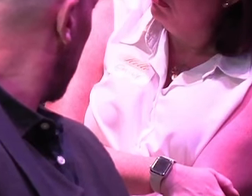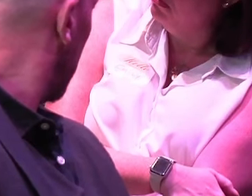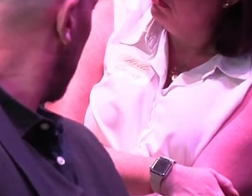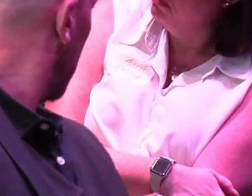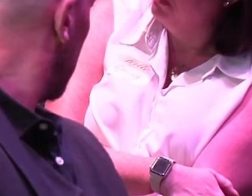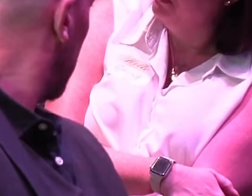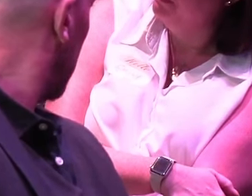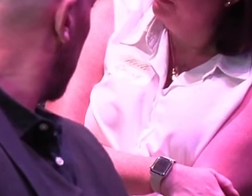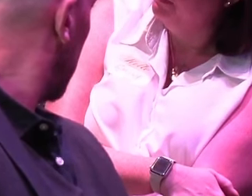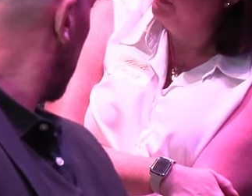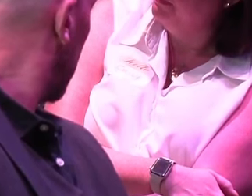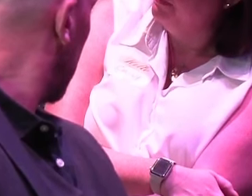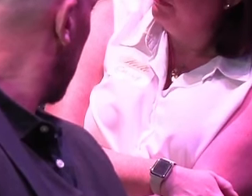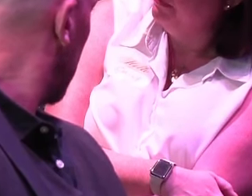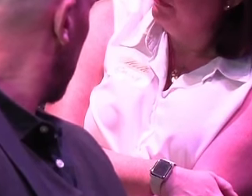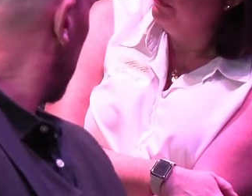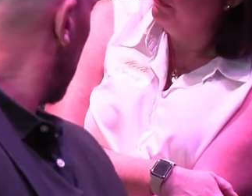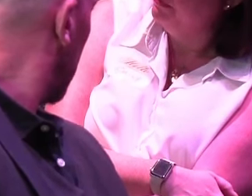and heal.